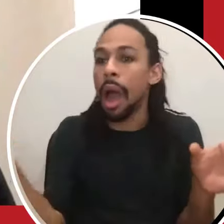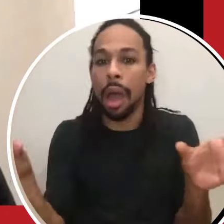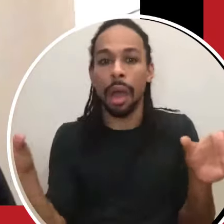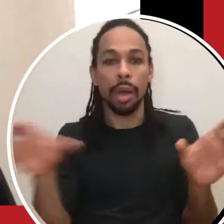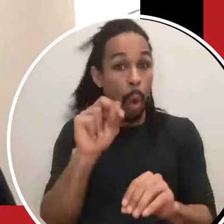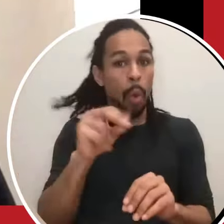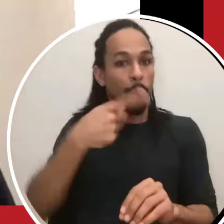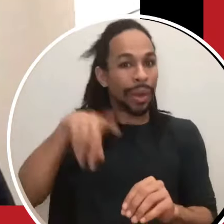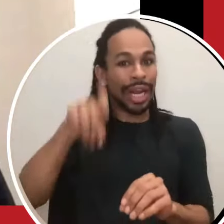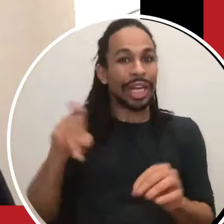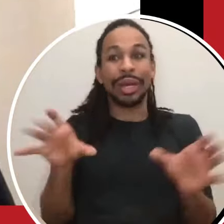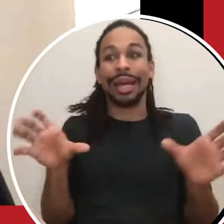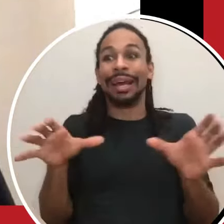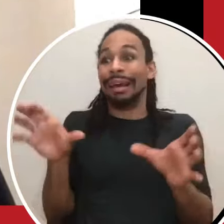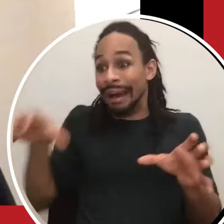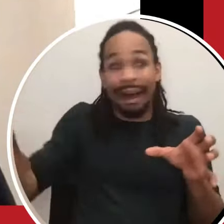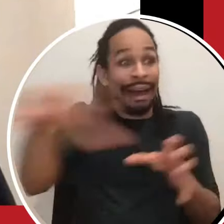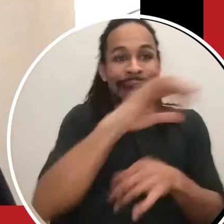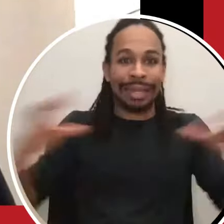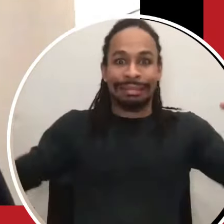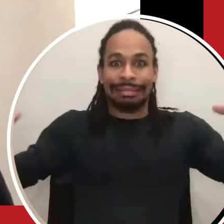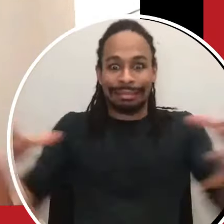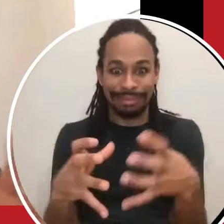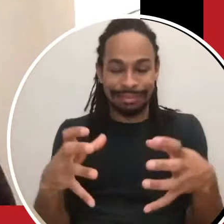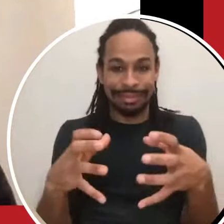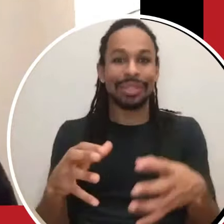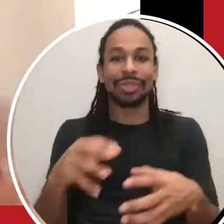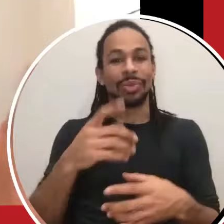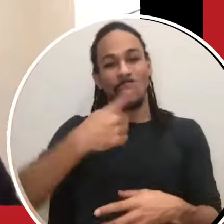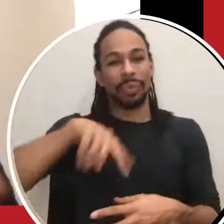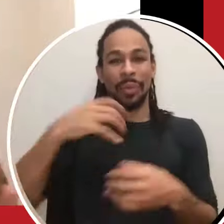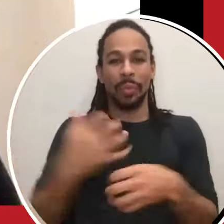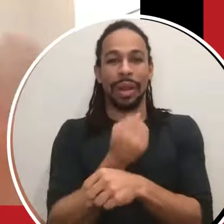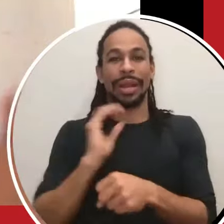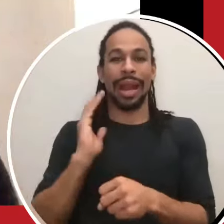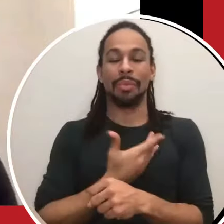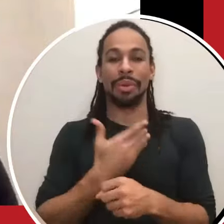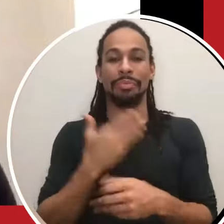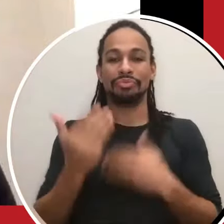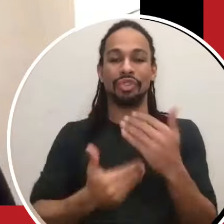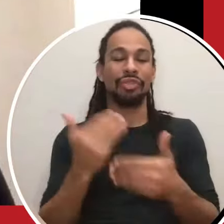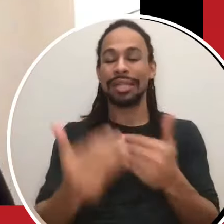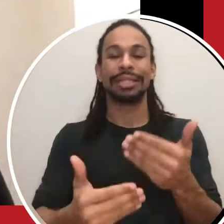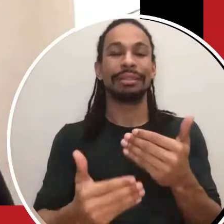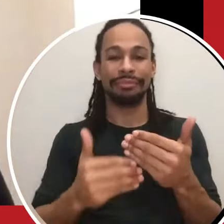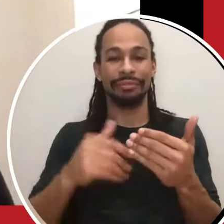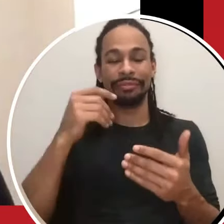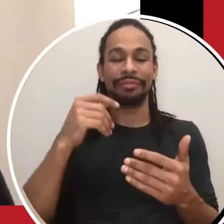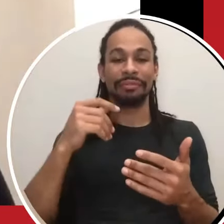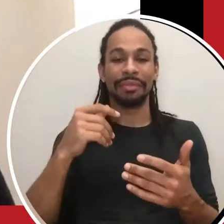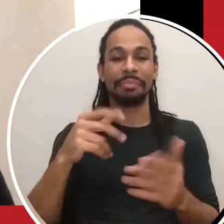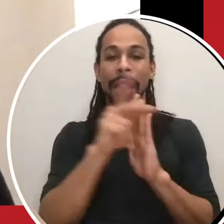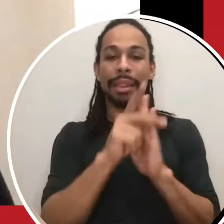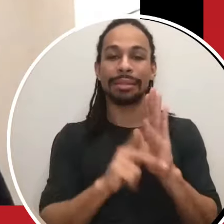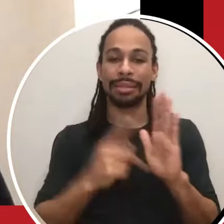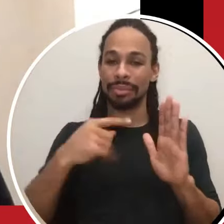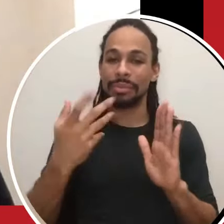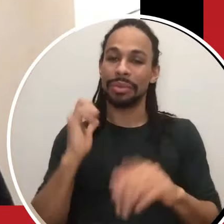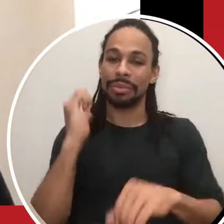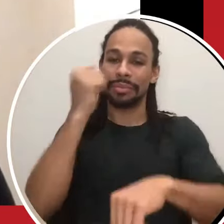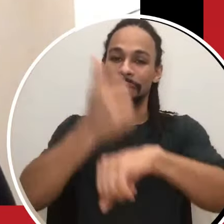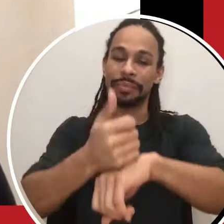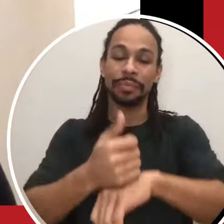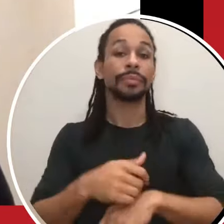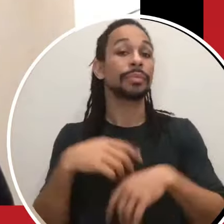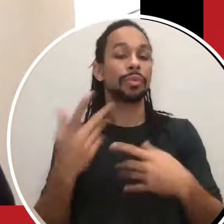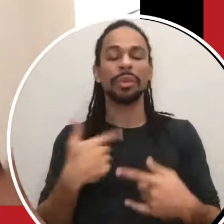make sure that we win the progressive policies that we want. I think, you know, to close it up, because I know we're going to have time to talk a little bit more about some of these lessons,